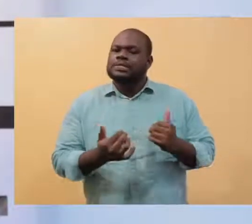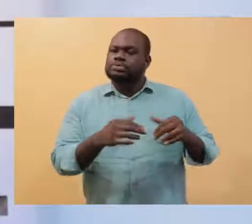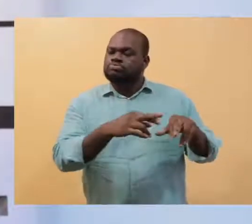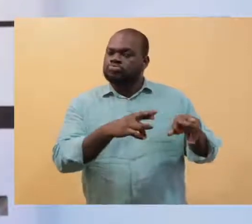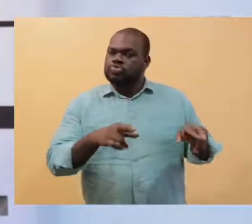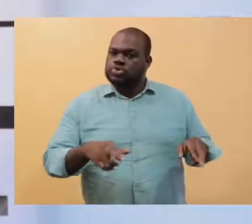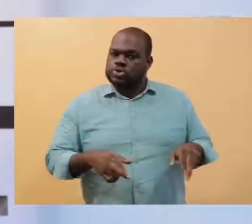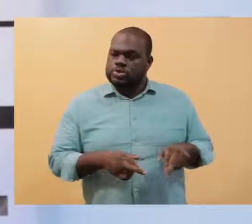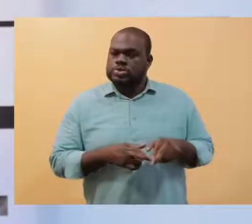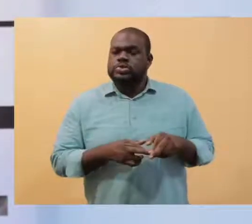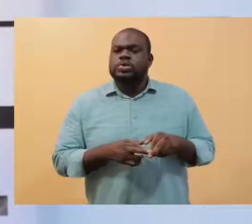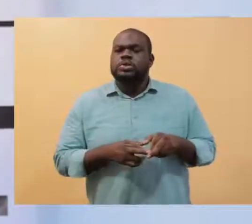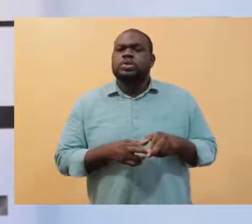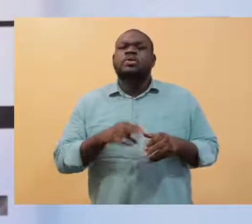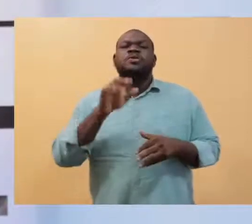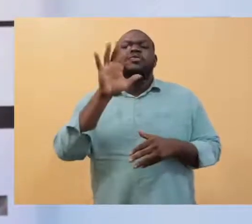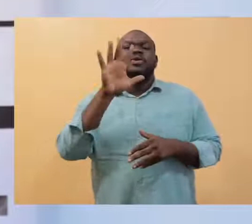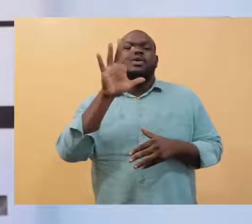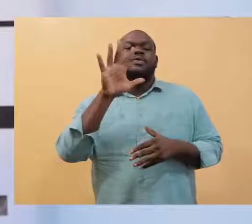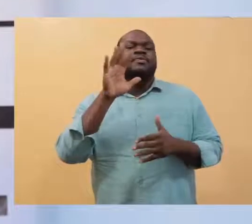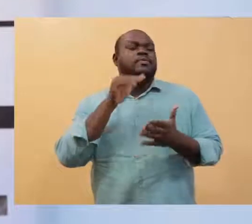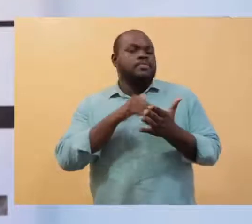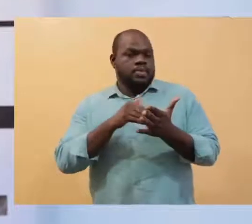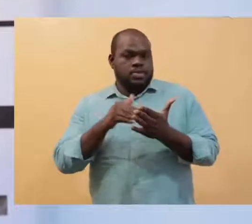Regionally, the number of cases is